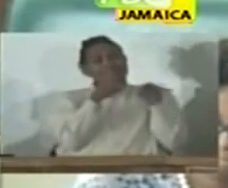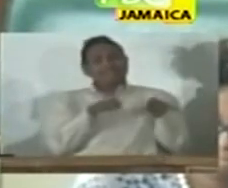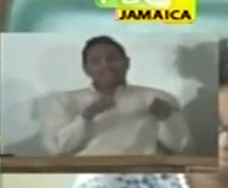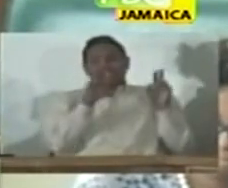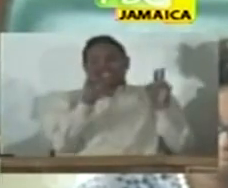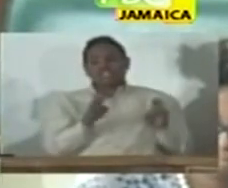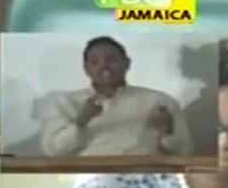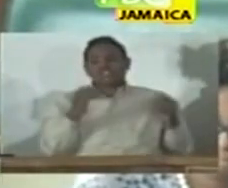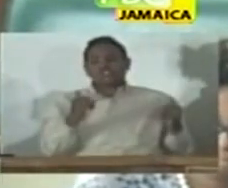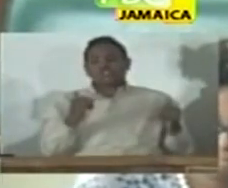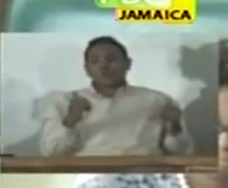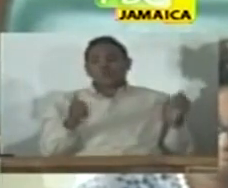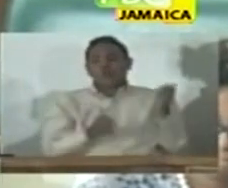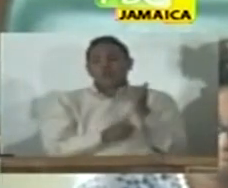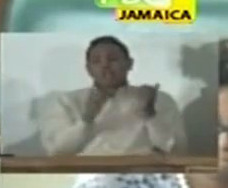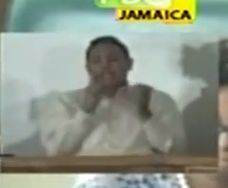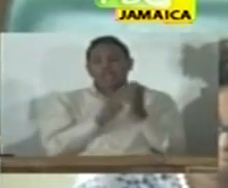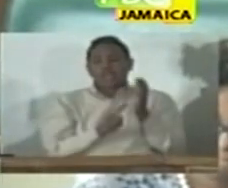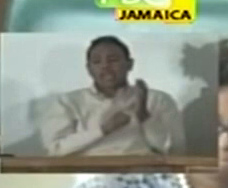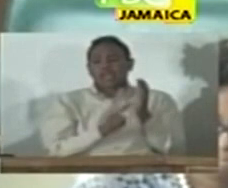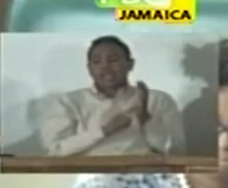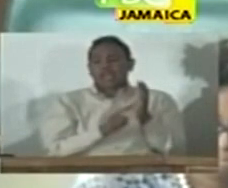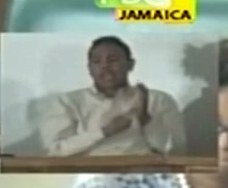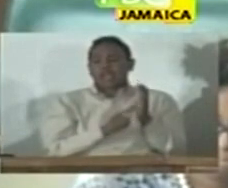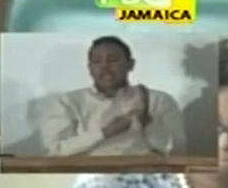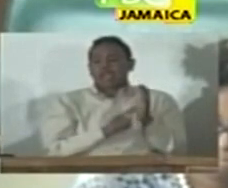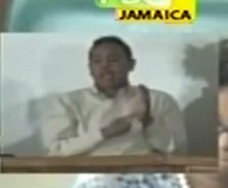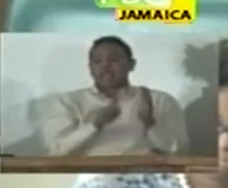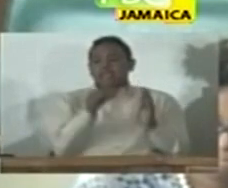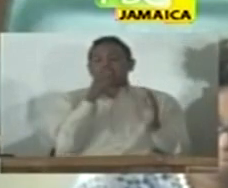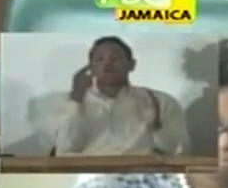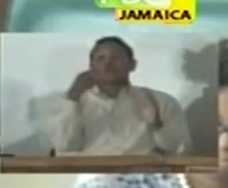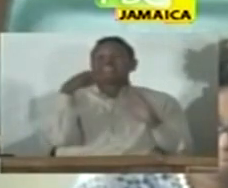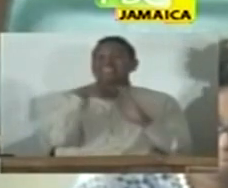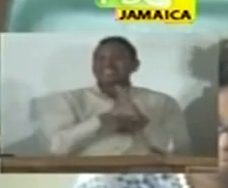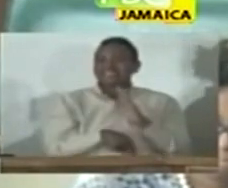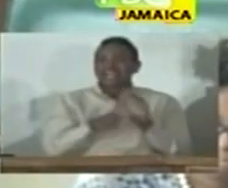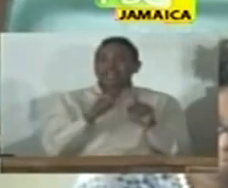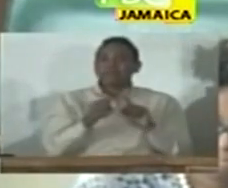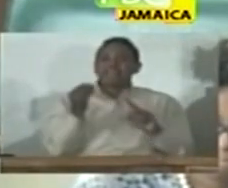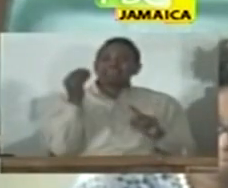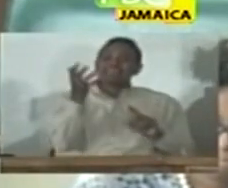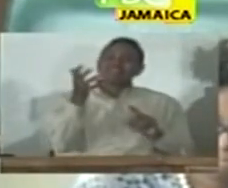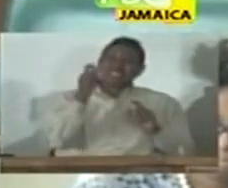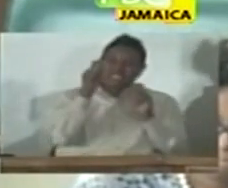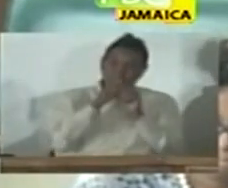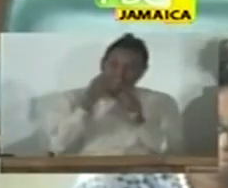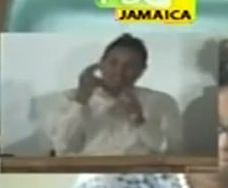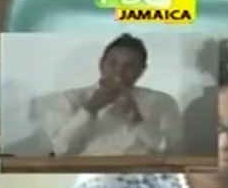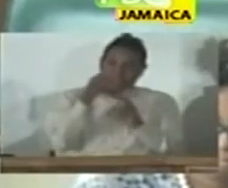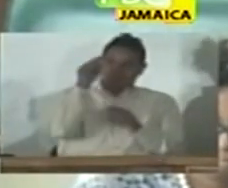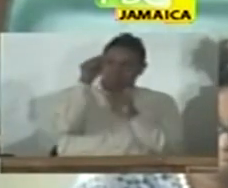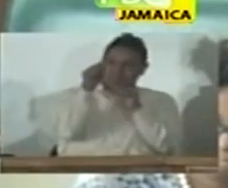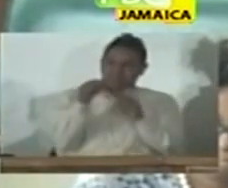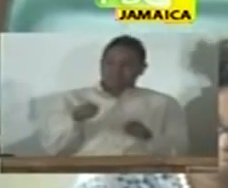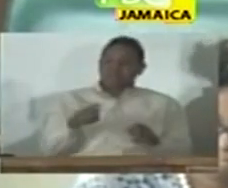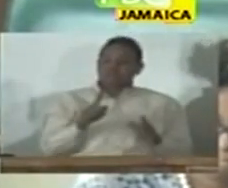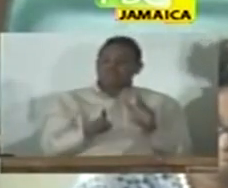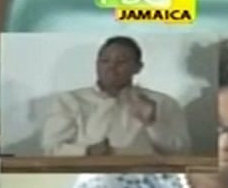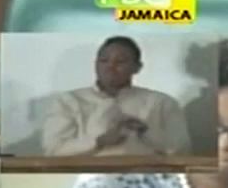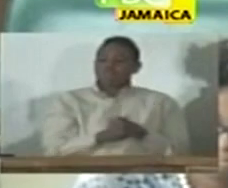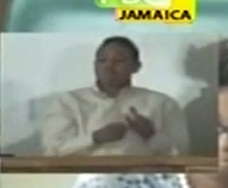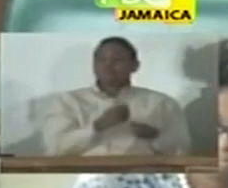under investigation. No. They're not only details, but he's given particulars arising from his